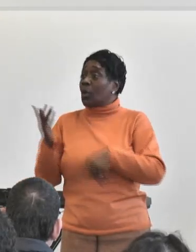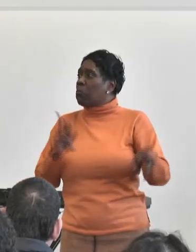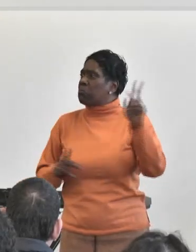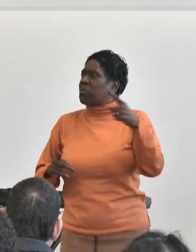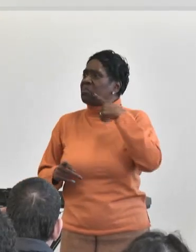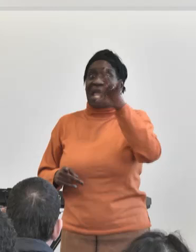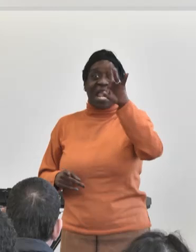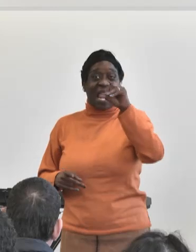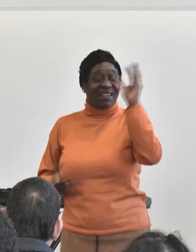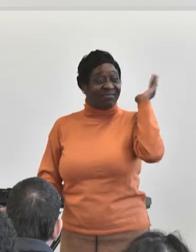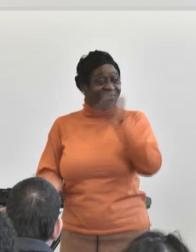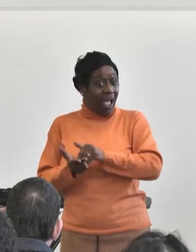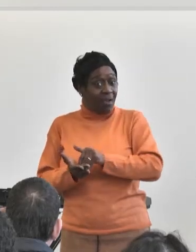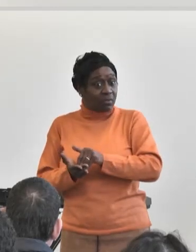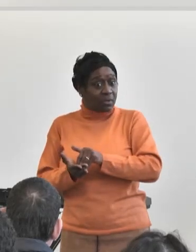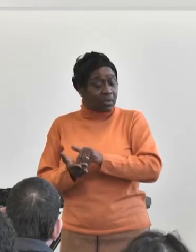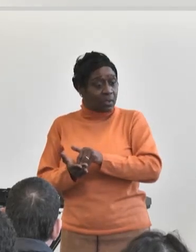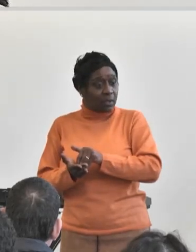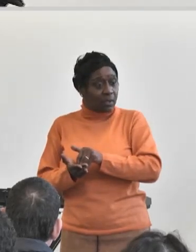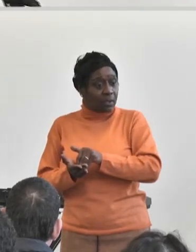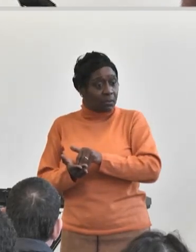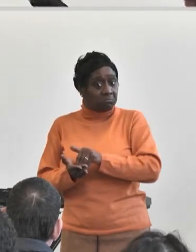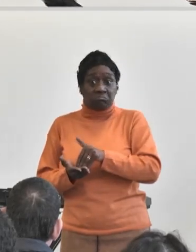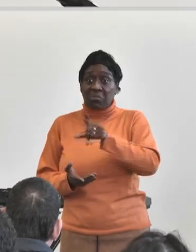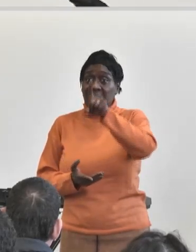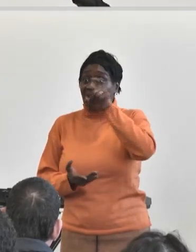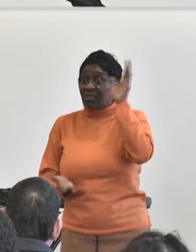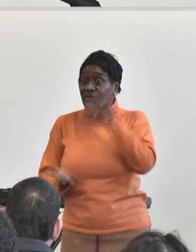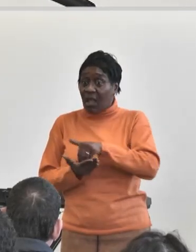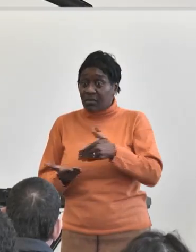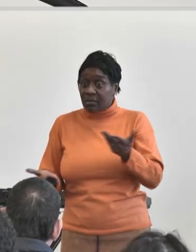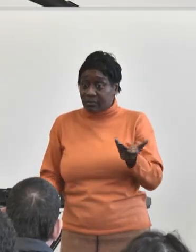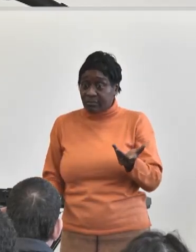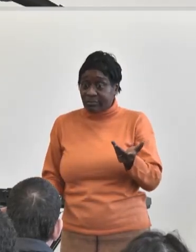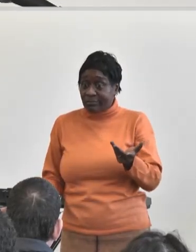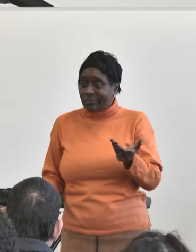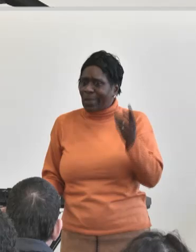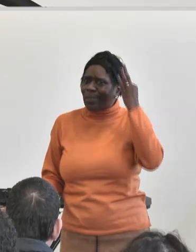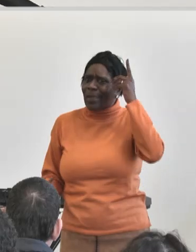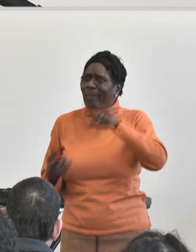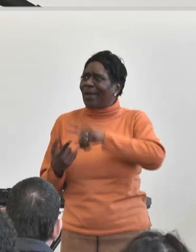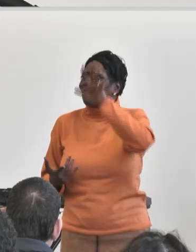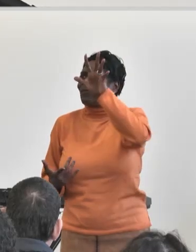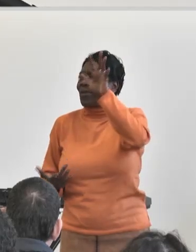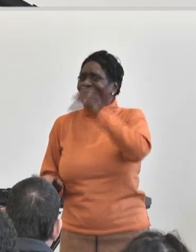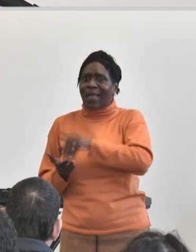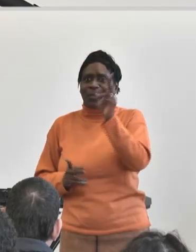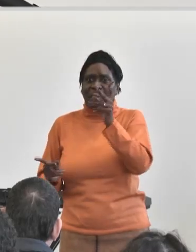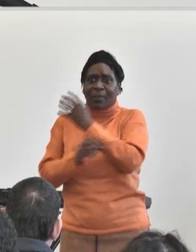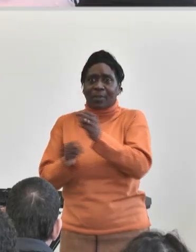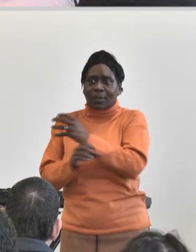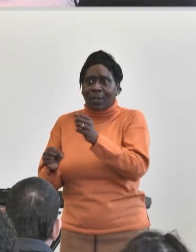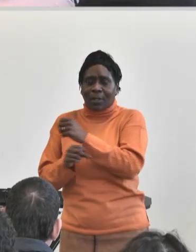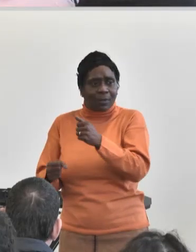maybe 80,000. Pero una gente dice que tal vez 80,000. Maybe 100,000. O 100,000. So think about 5,000 people being saved.